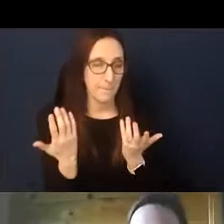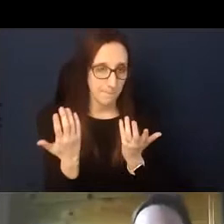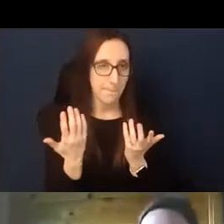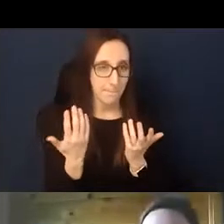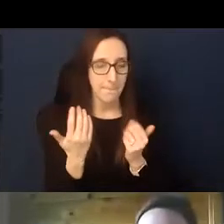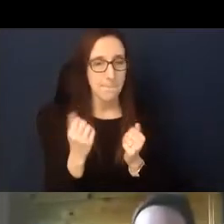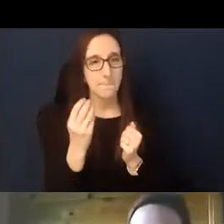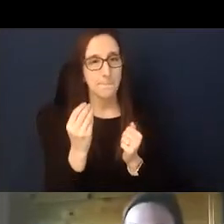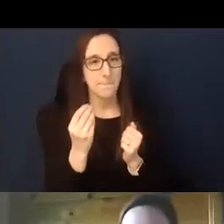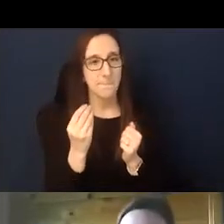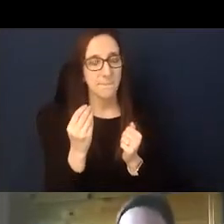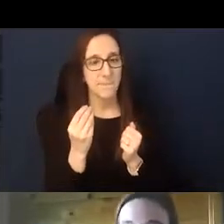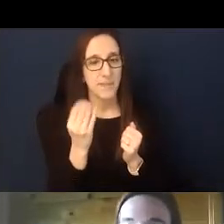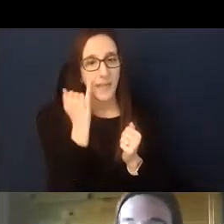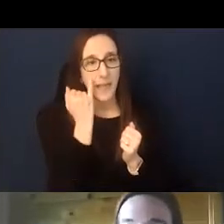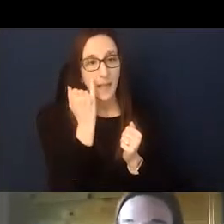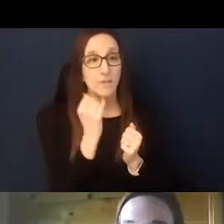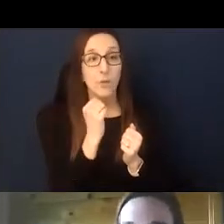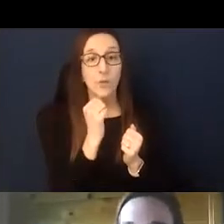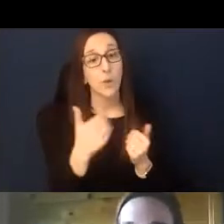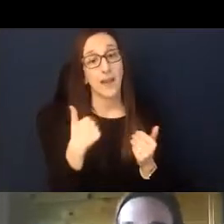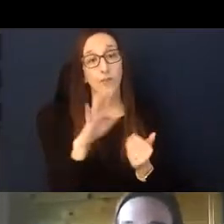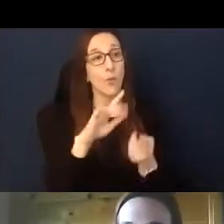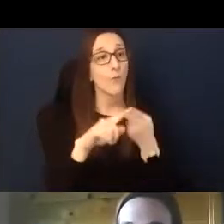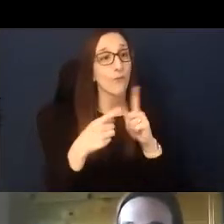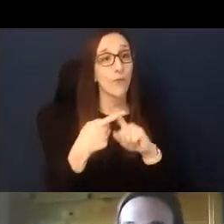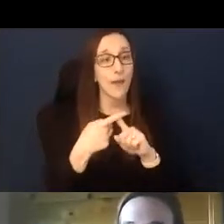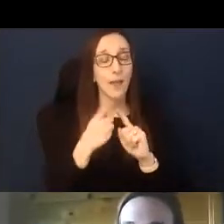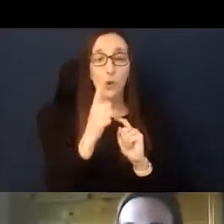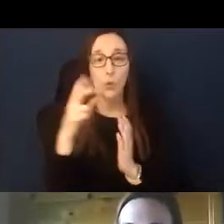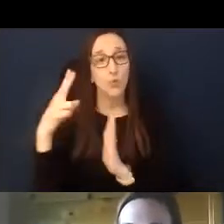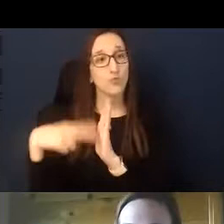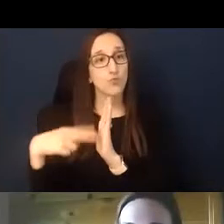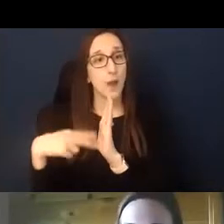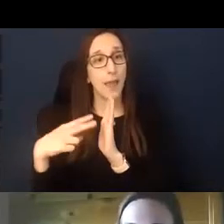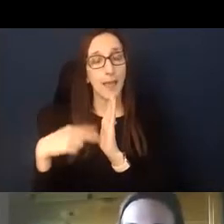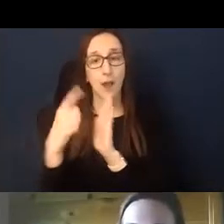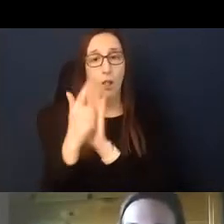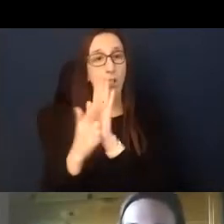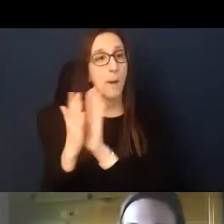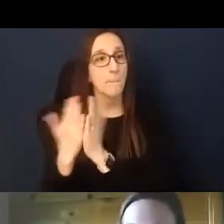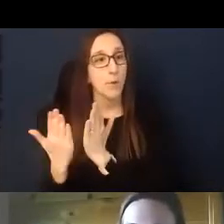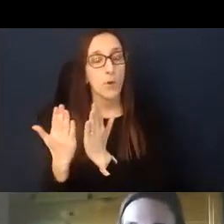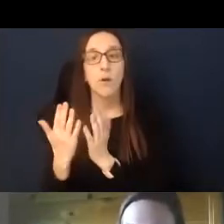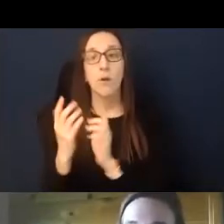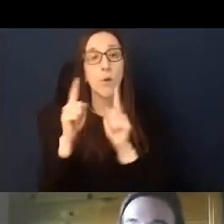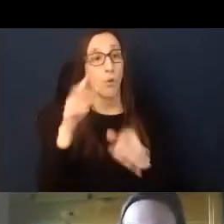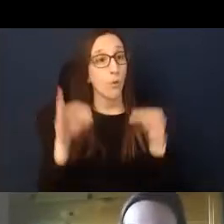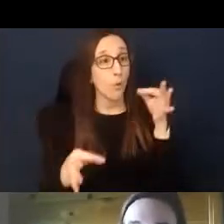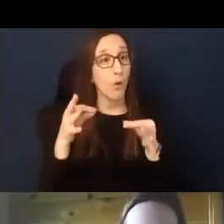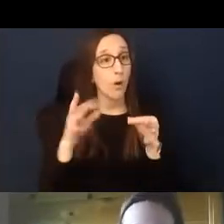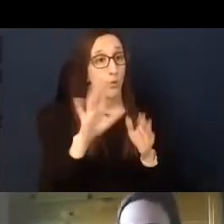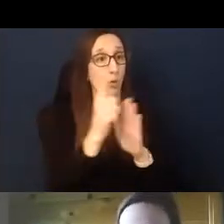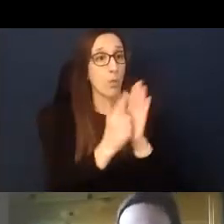you wouldn't just have your buddy who, read Black's law book represent you in court, which